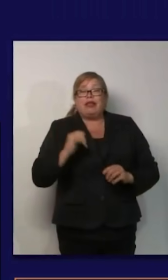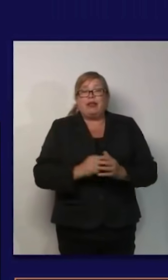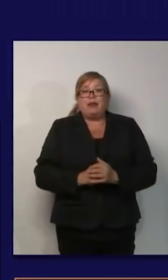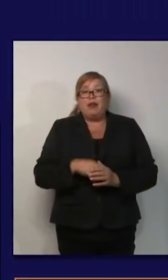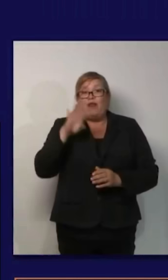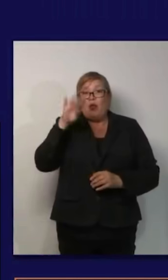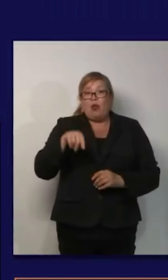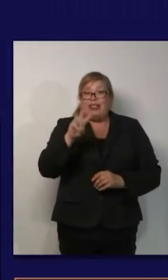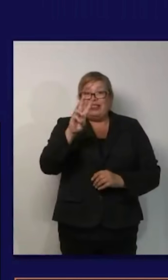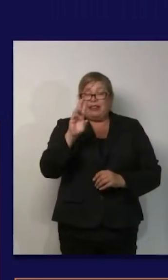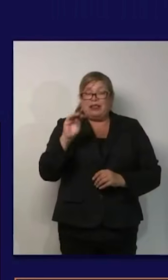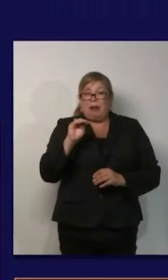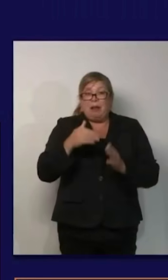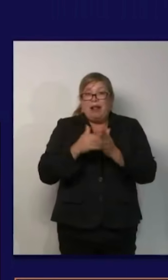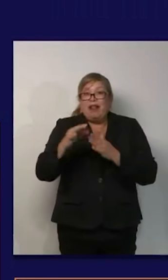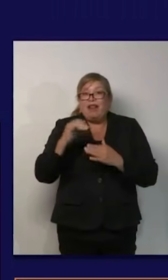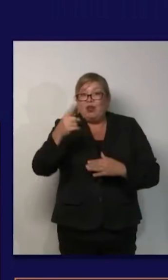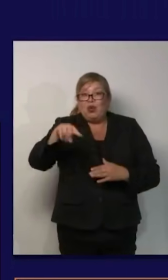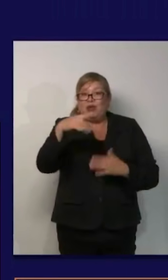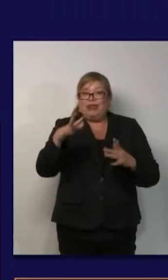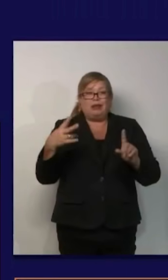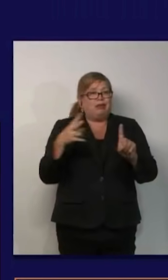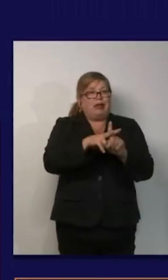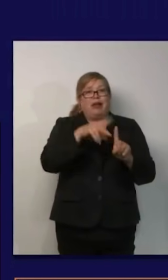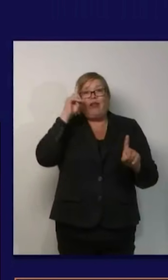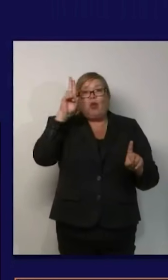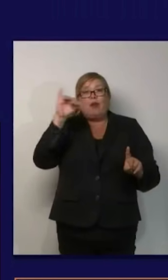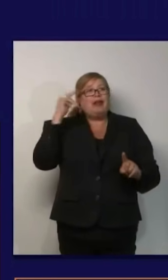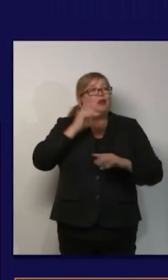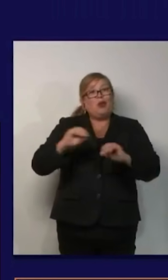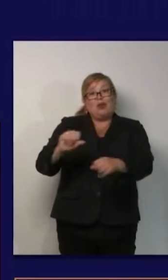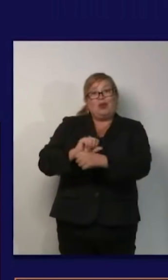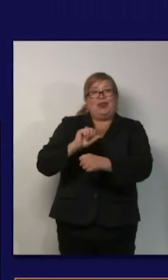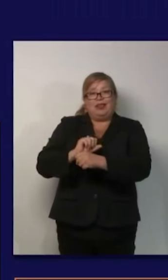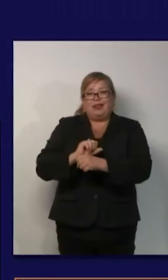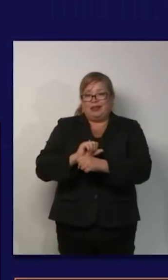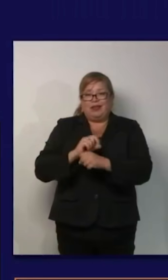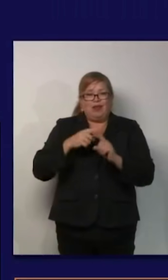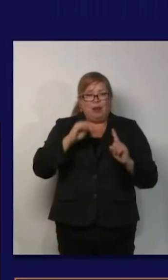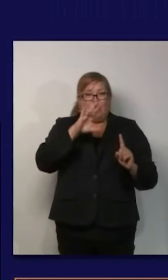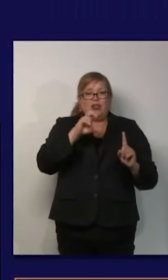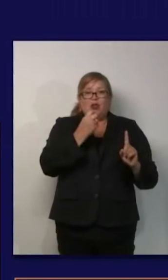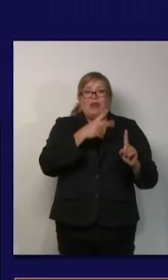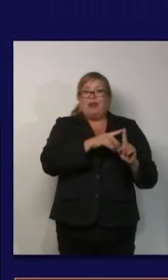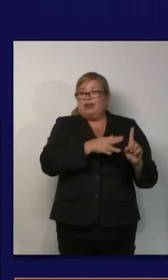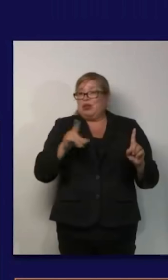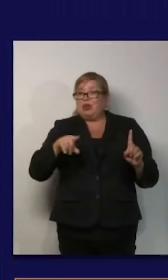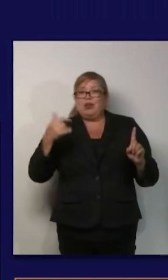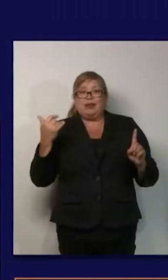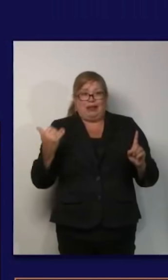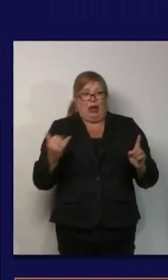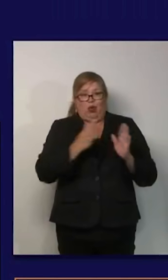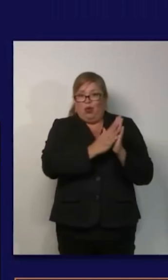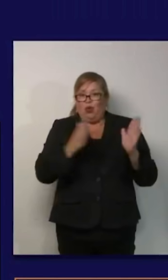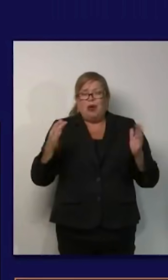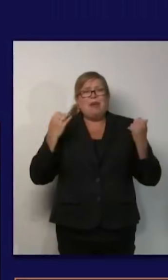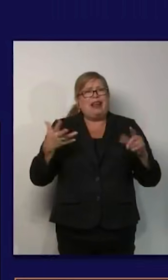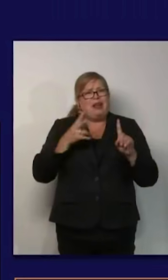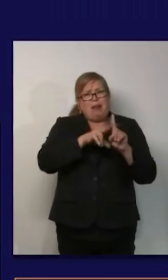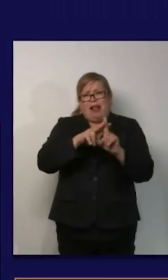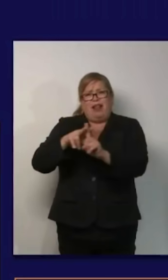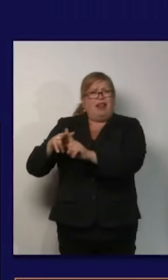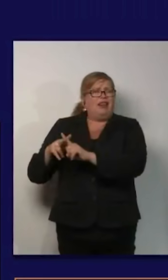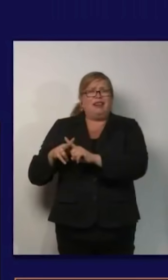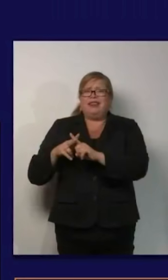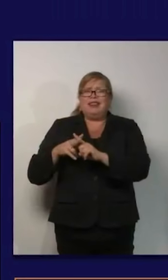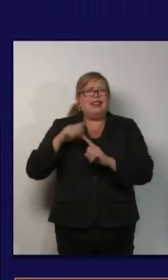million of you have filed for unemployment claims just since March 12th. We are at a time that's simply